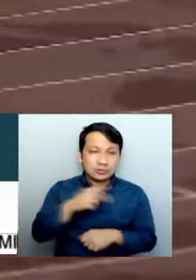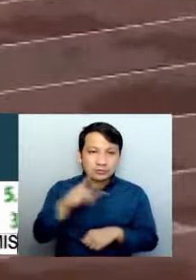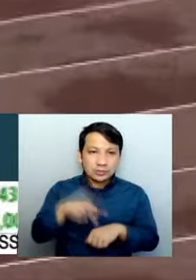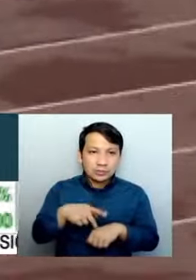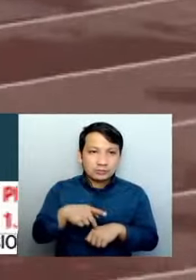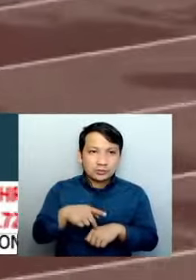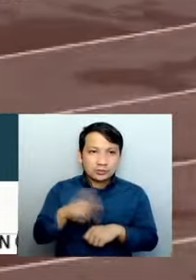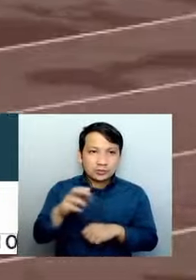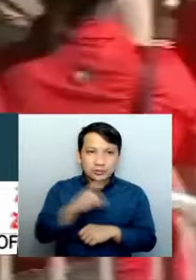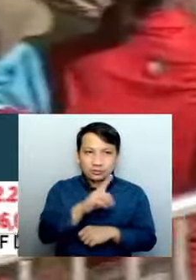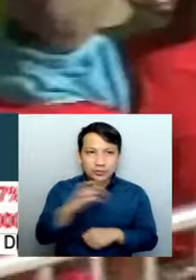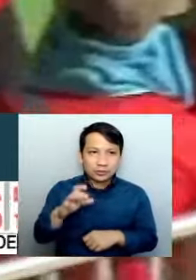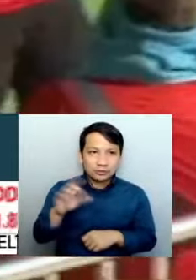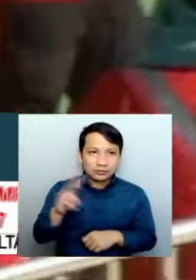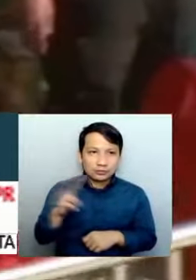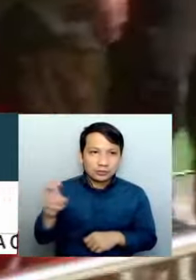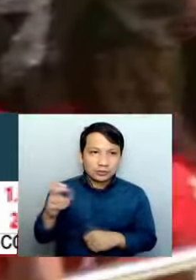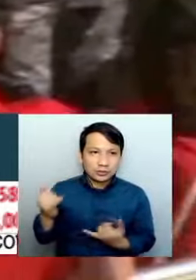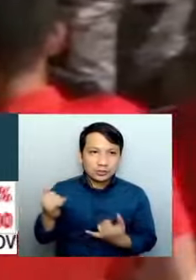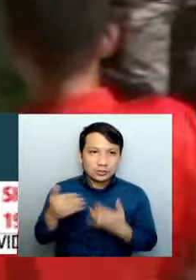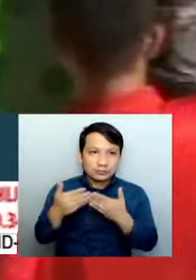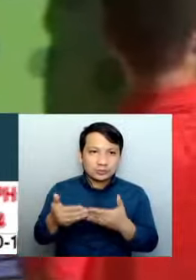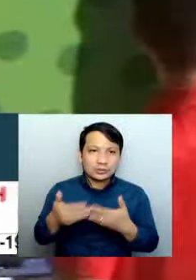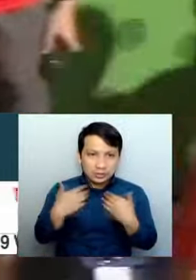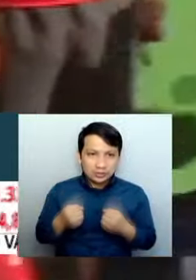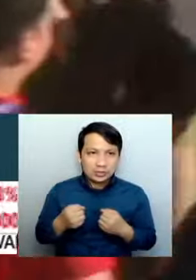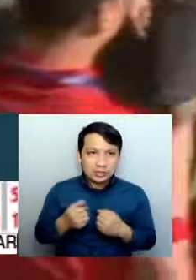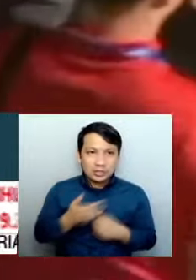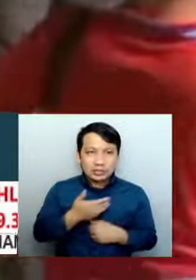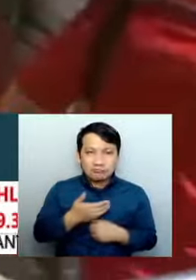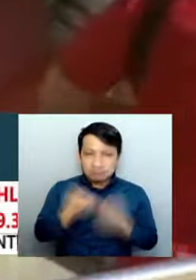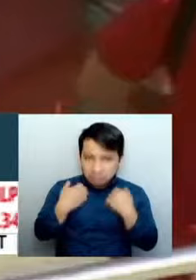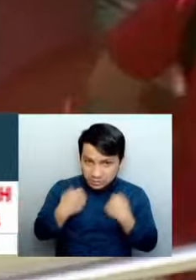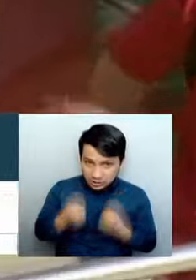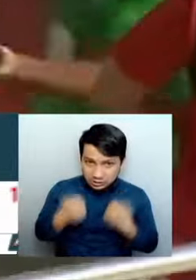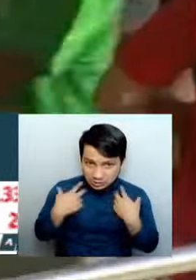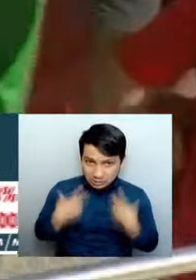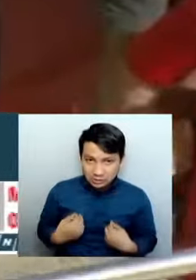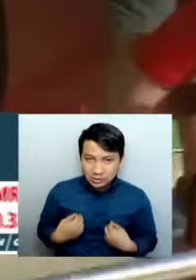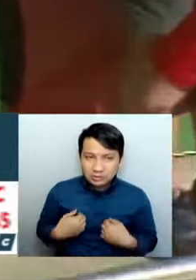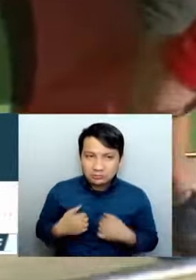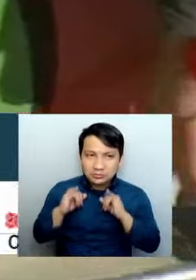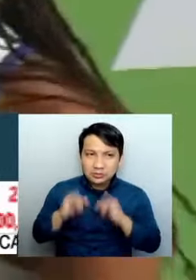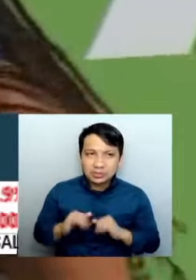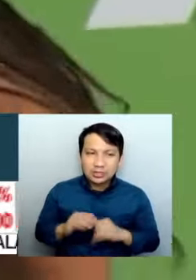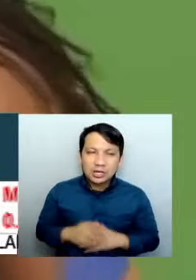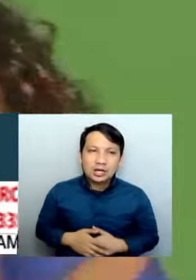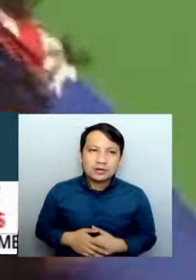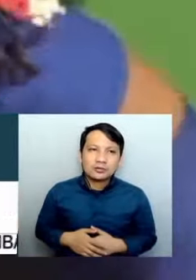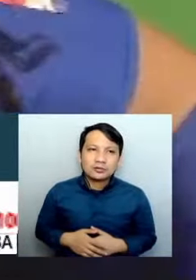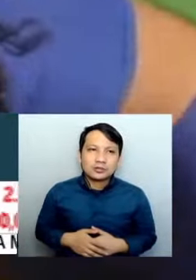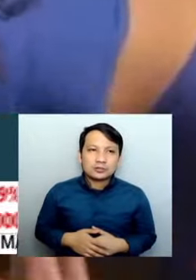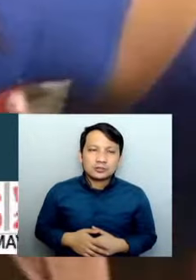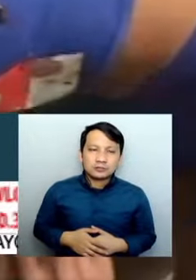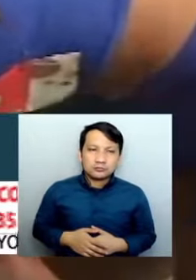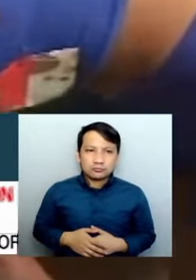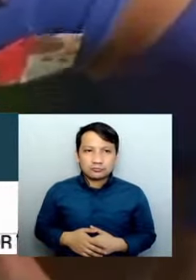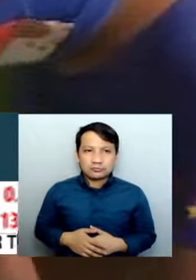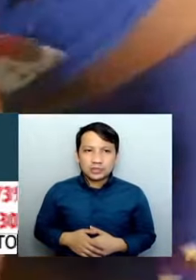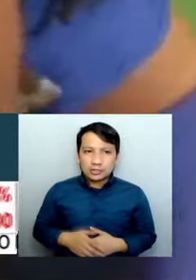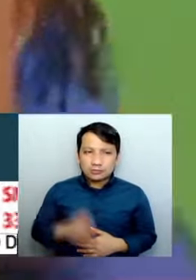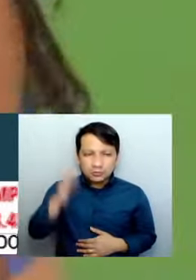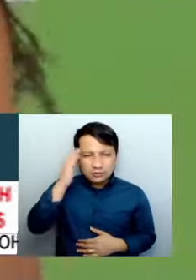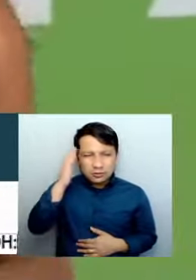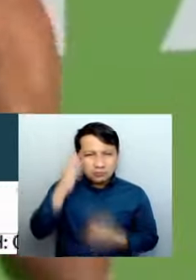200 meters, says staying healthy has been the biggest challenge ahead of the Olympics. That's a fact she knows all too well after